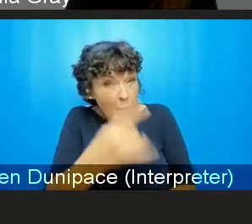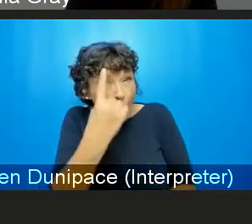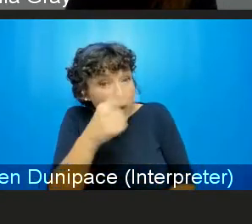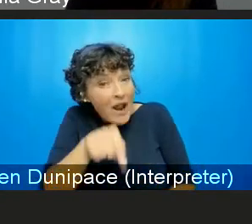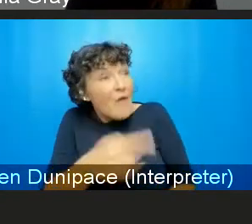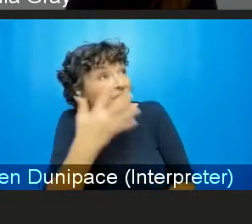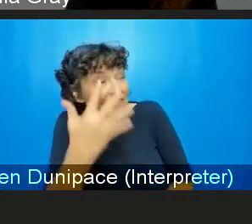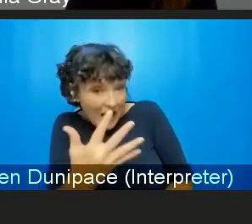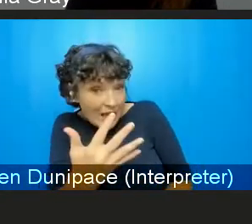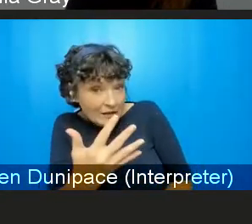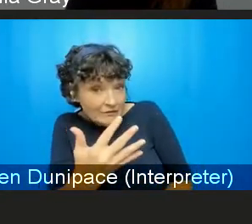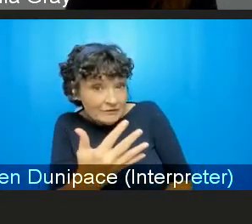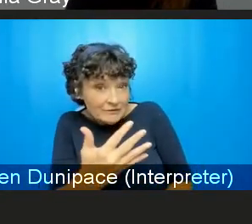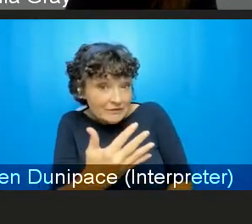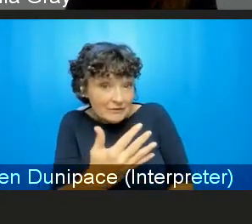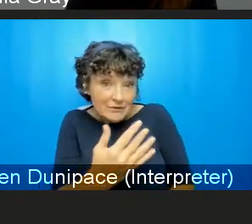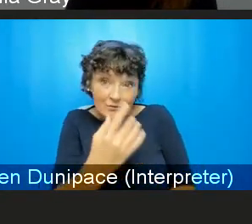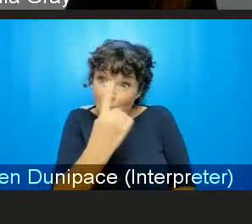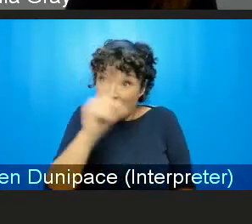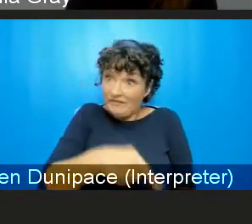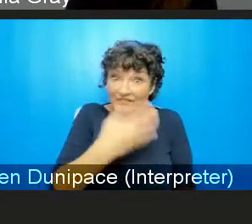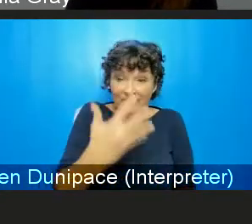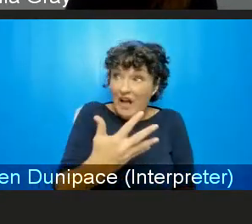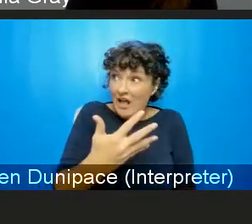process, look at your current workforce,